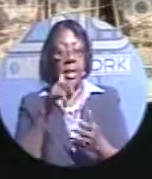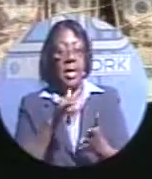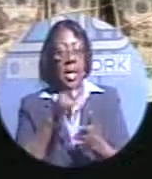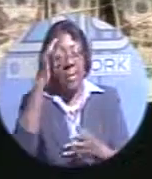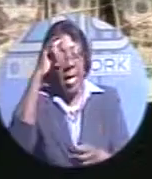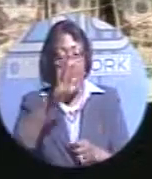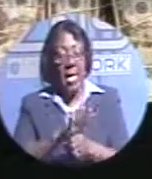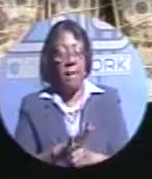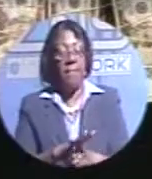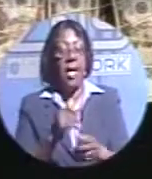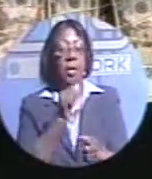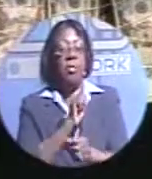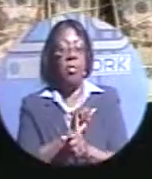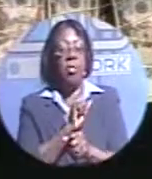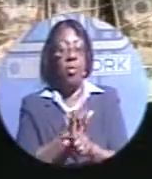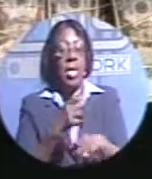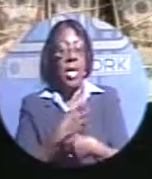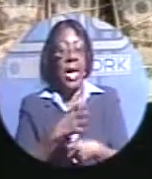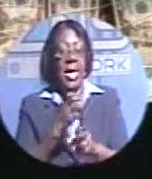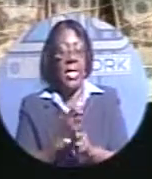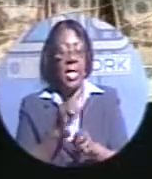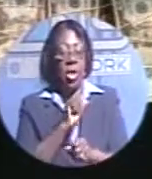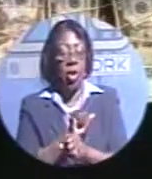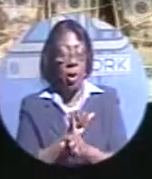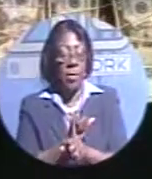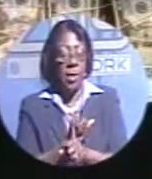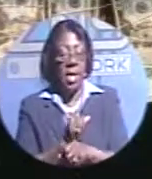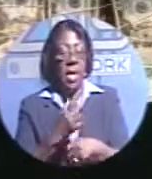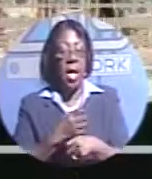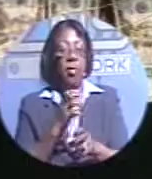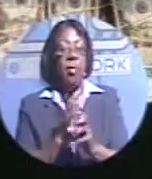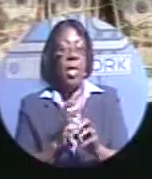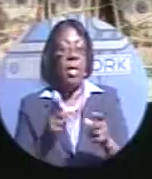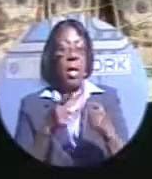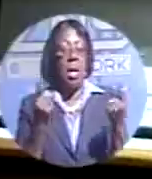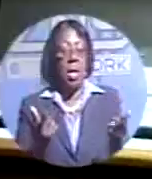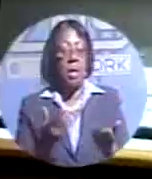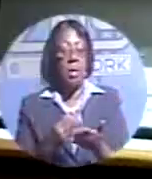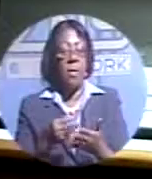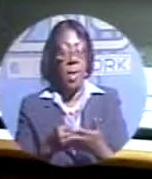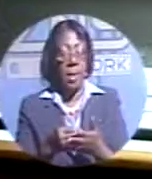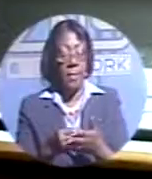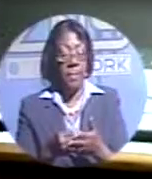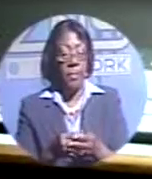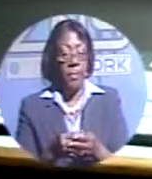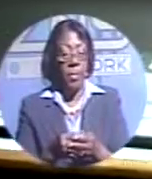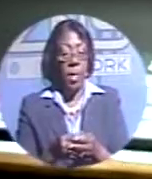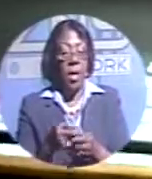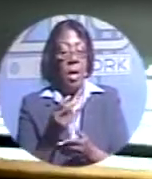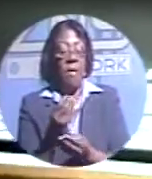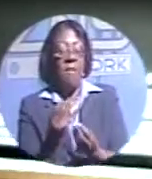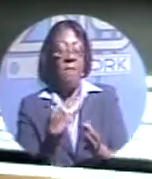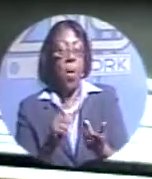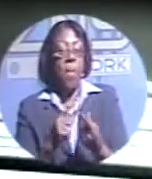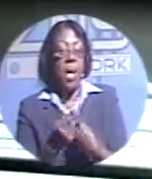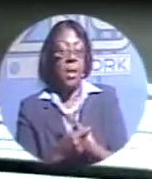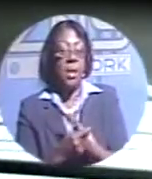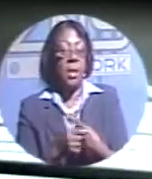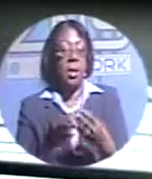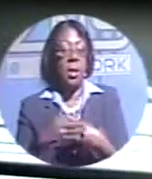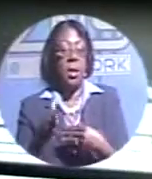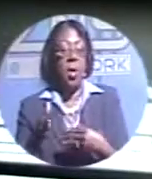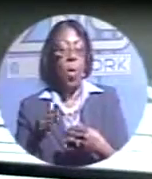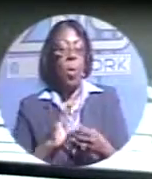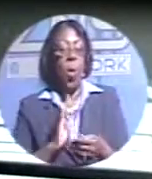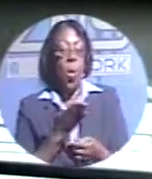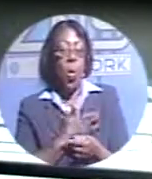of dollars can flow into the economy through their business travels. A few months ago, we had a seminar doing business in